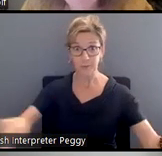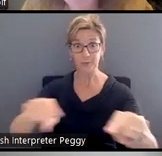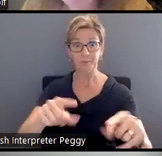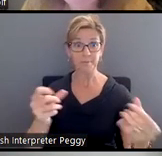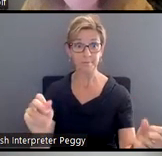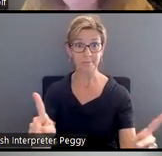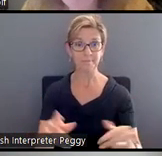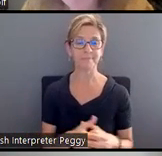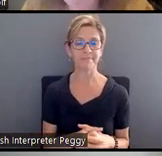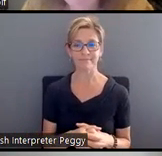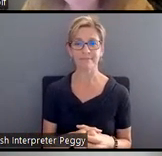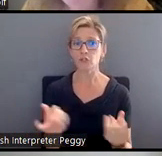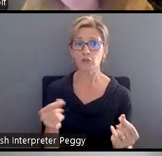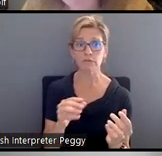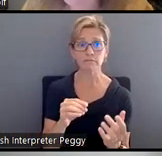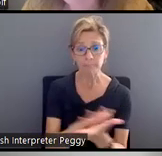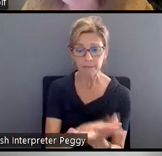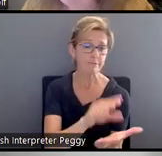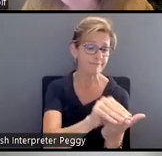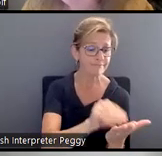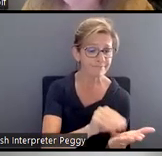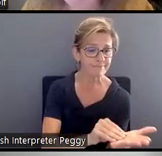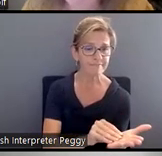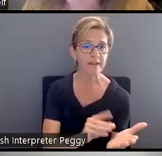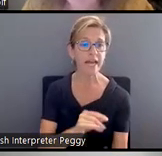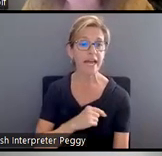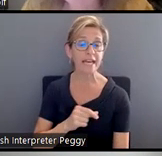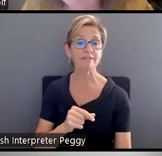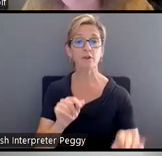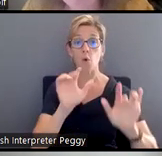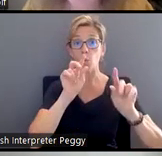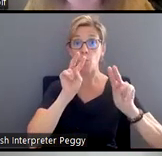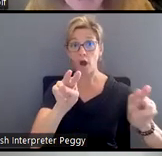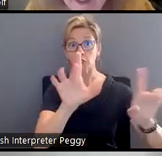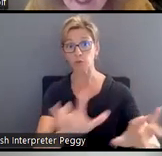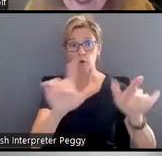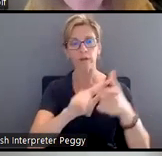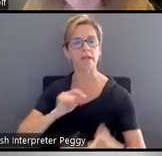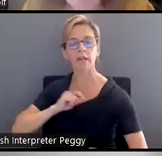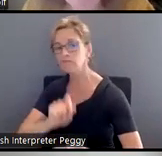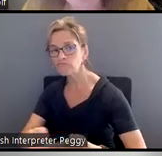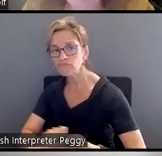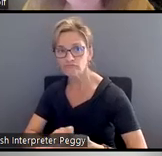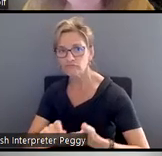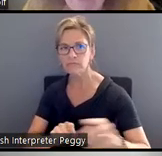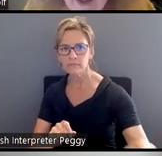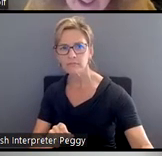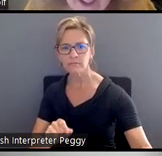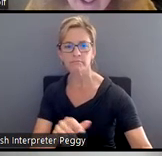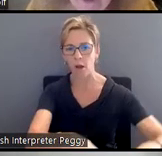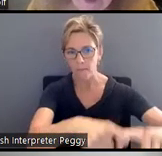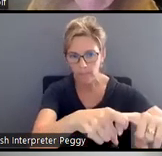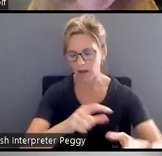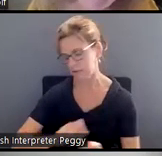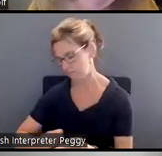And you may just make a note on a piece of paper. If you're listening to the recording, that's perfect. You can actually take the time. You could, you know, press pause, make